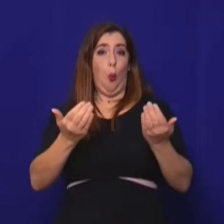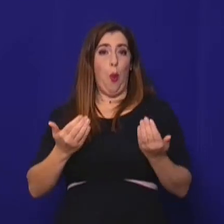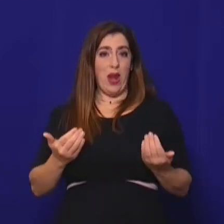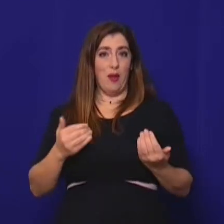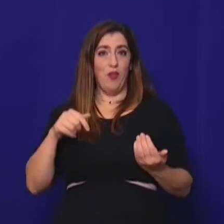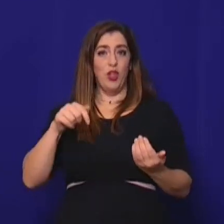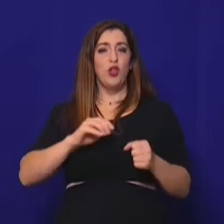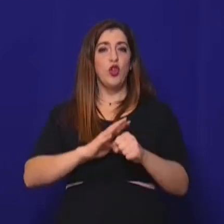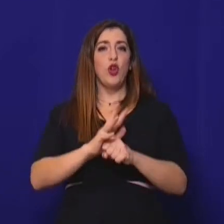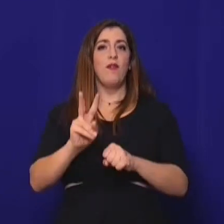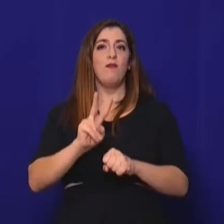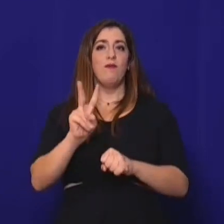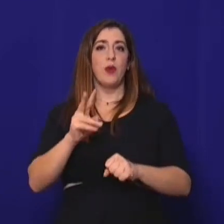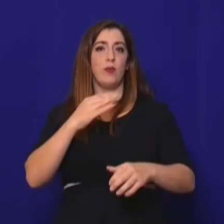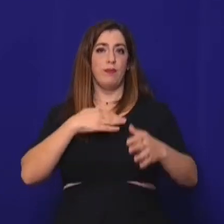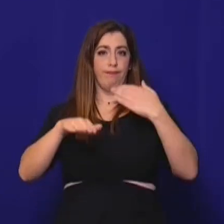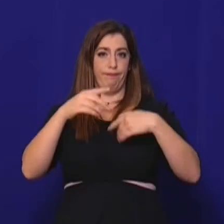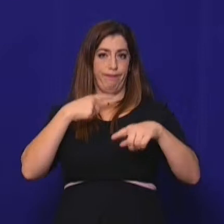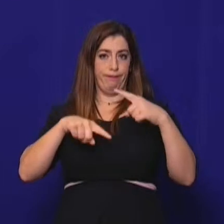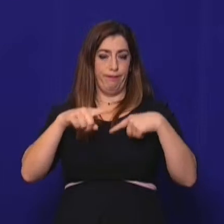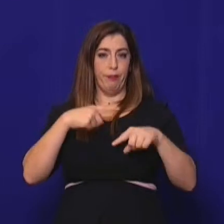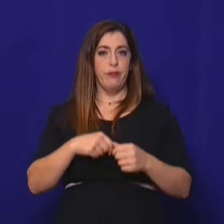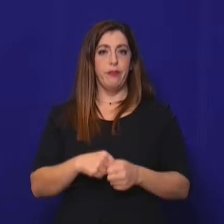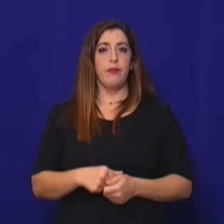have performed